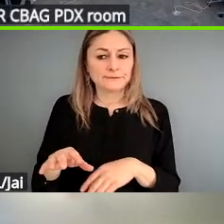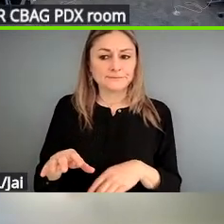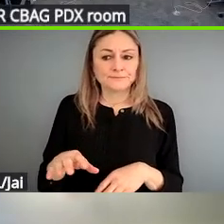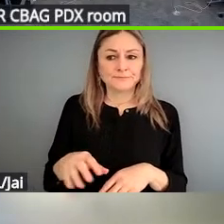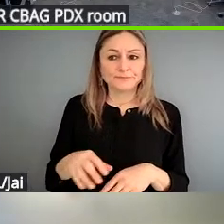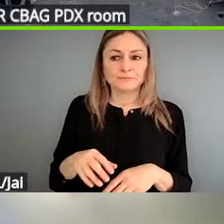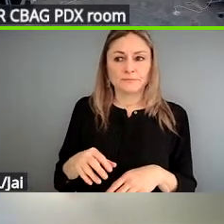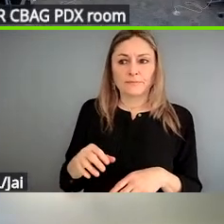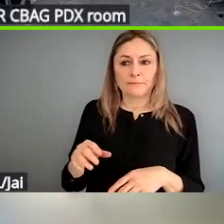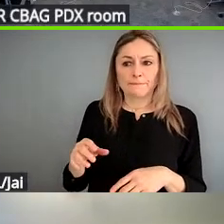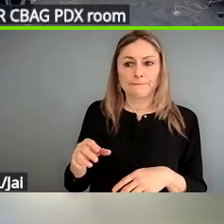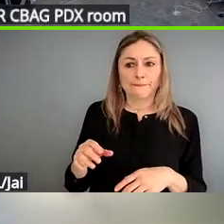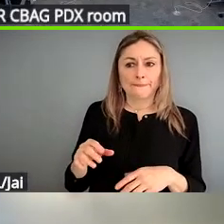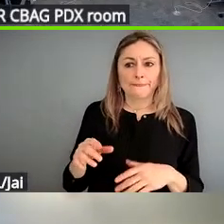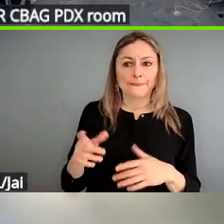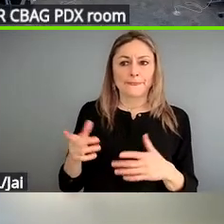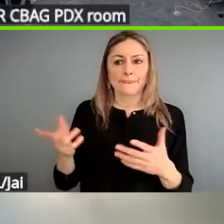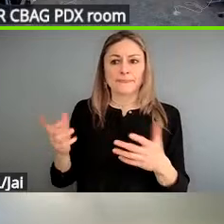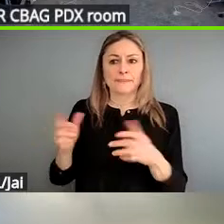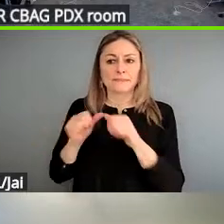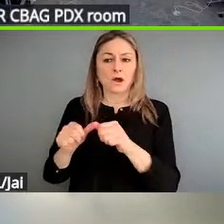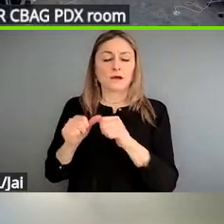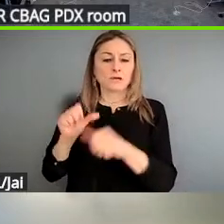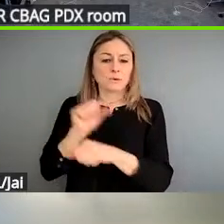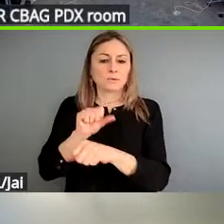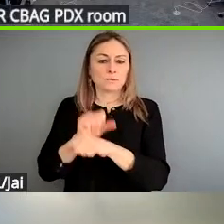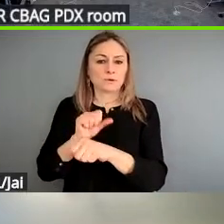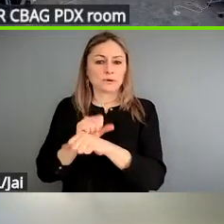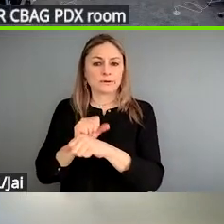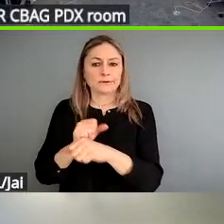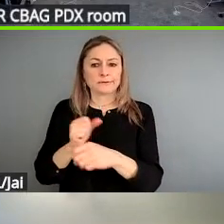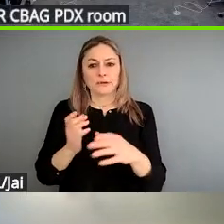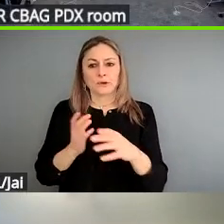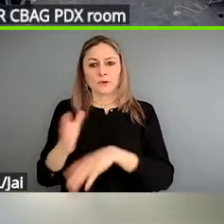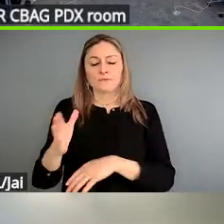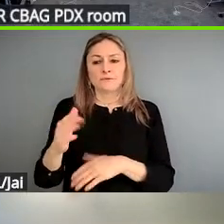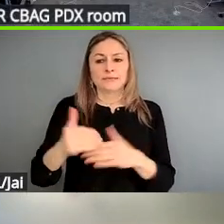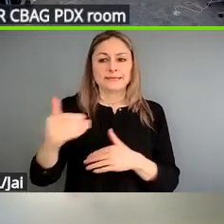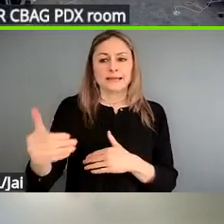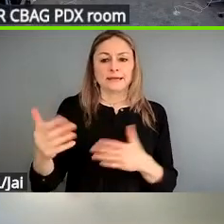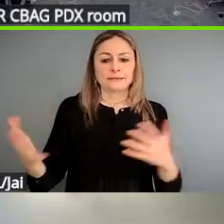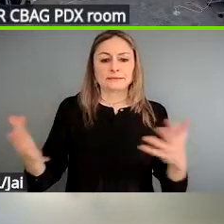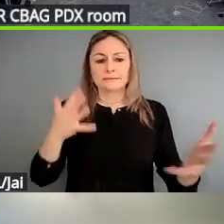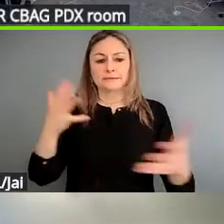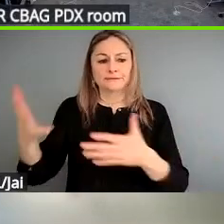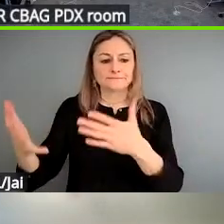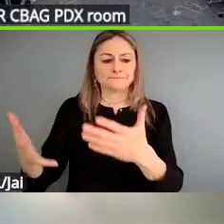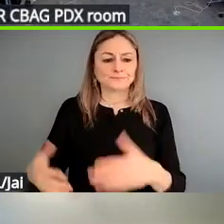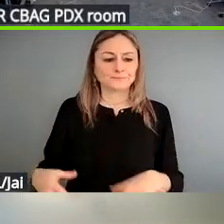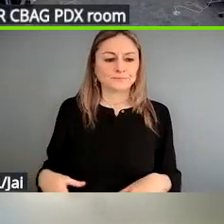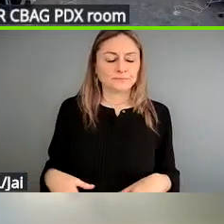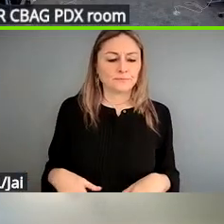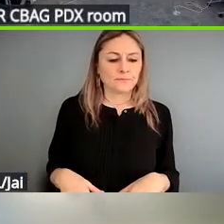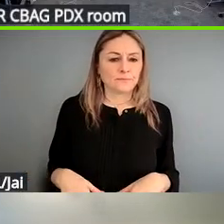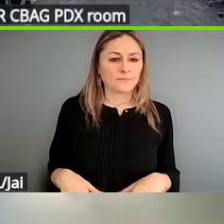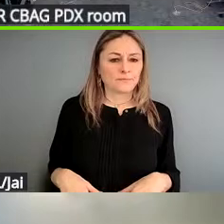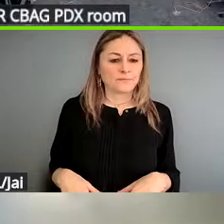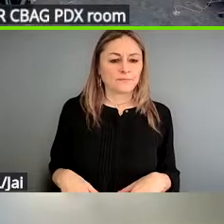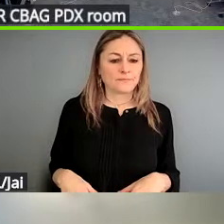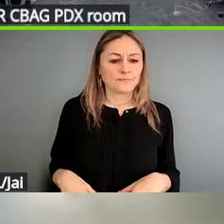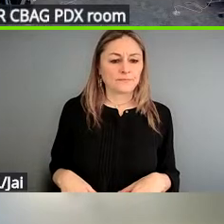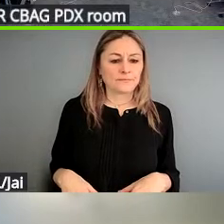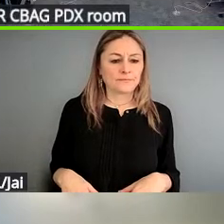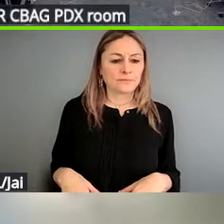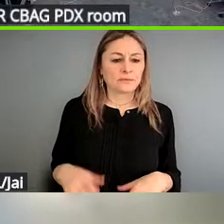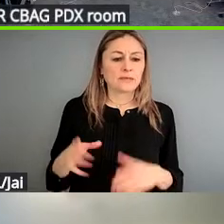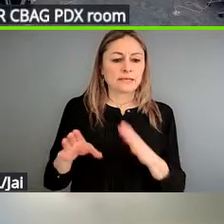the work, the ongoing work over the next. Well, IBR won't necessarily be here for 100 years, but the